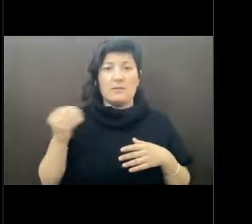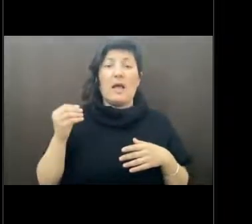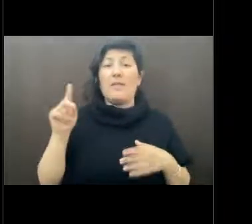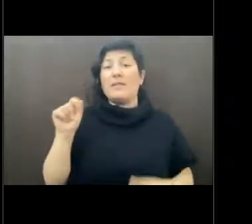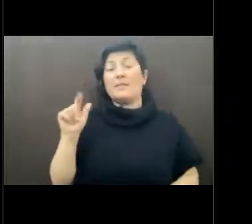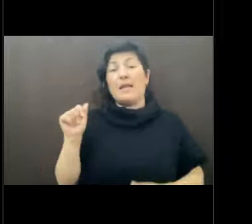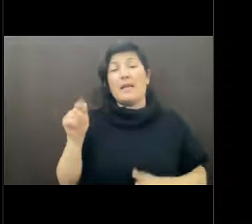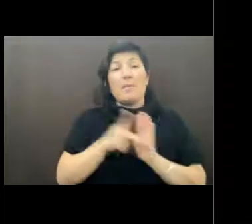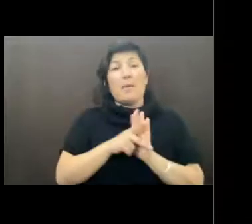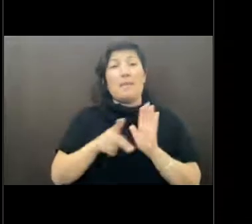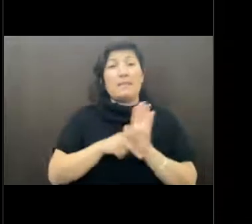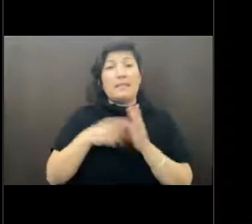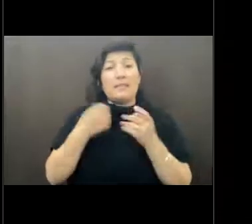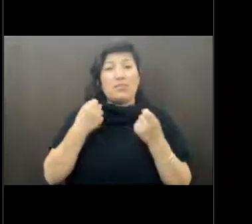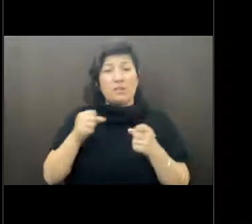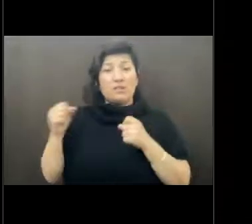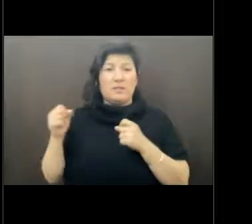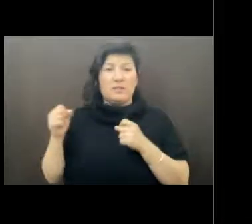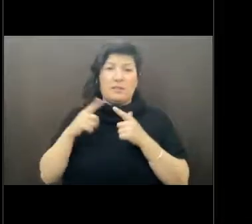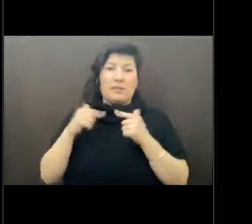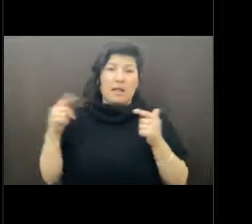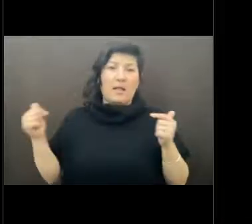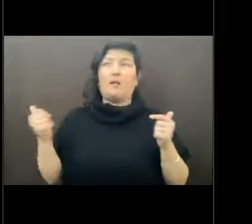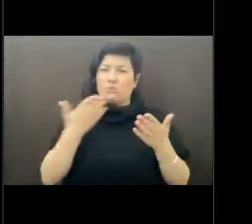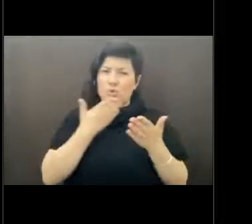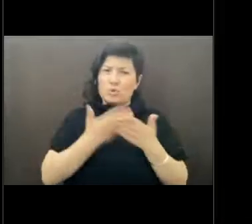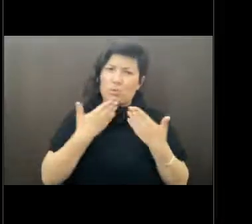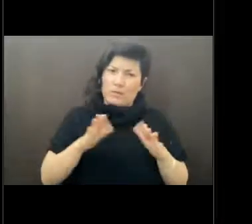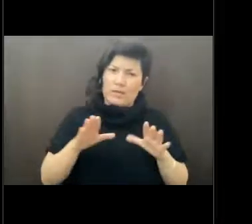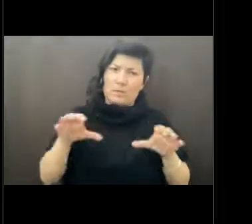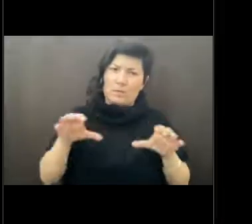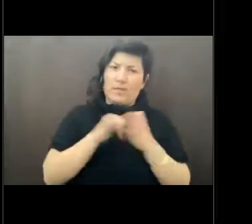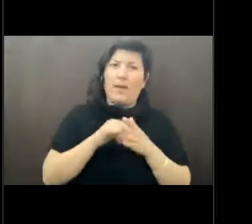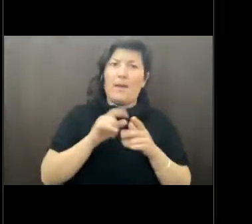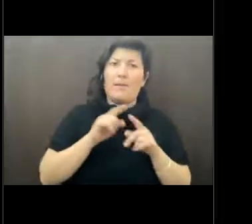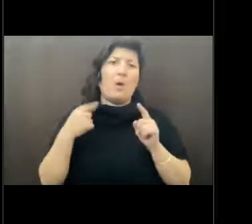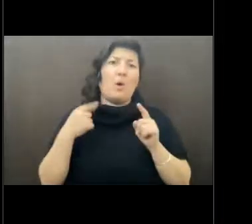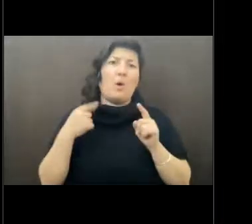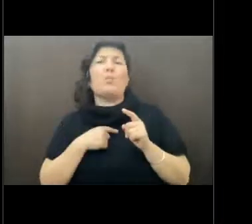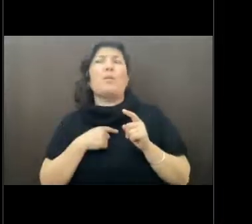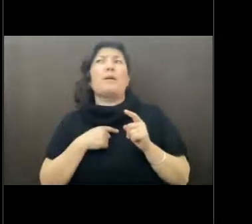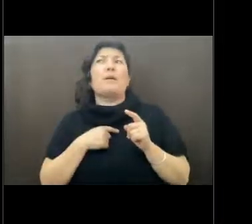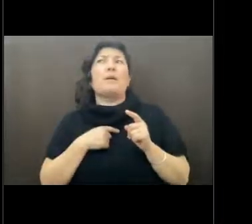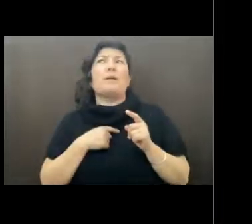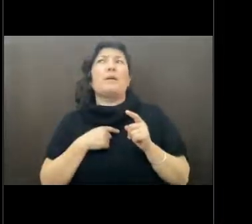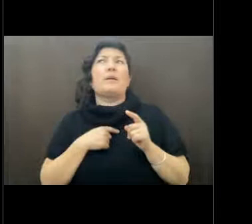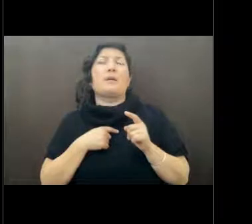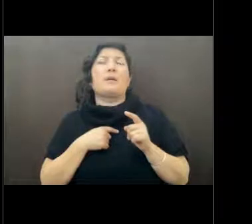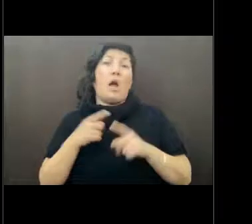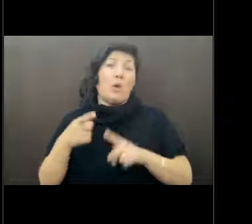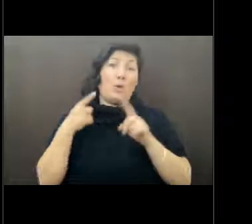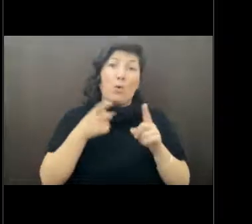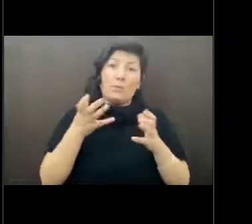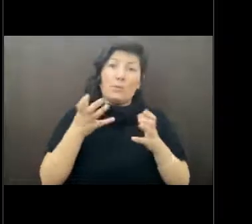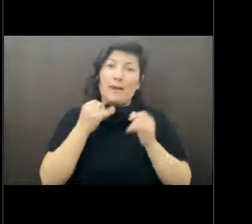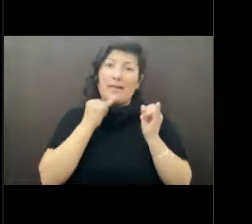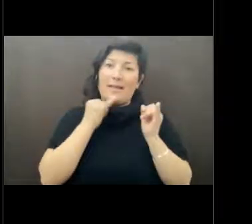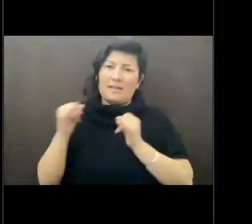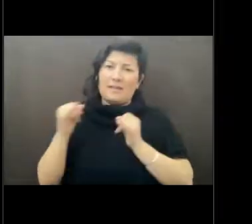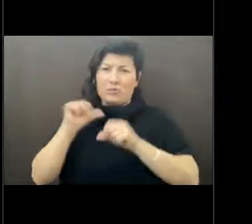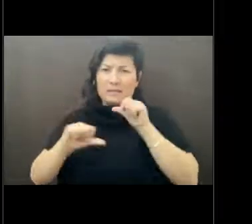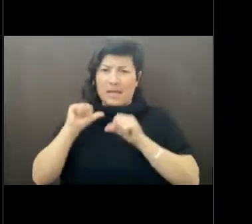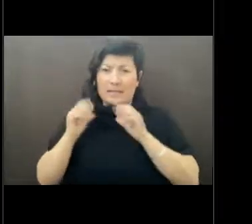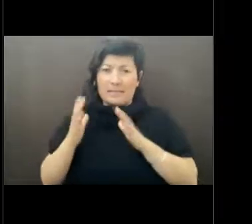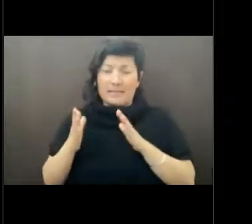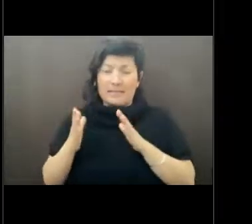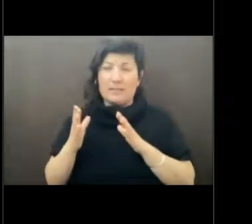strategy and so on are all very good ways of doing that, but it's something that we want to try and get individual scientists to also do. So we